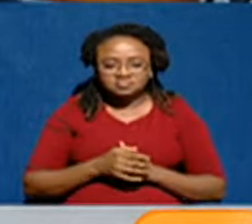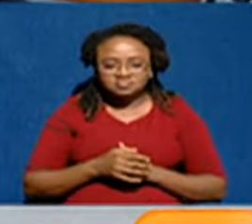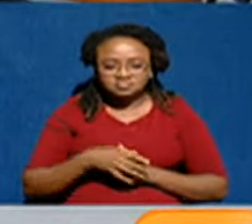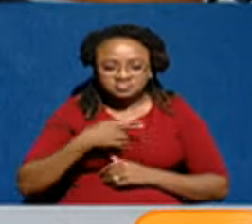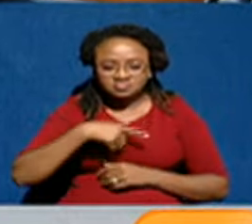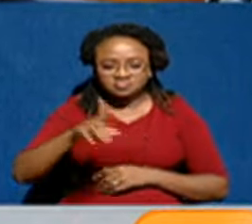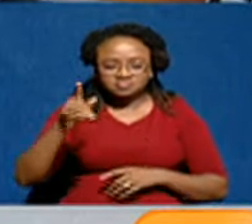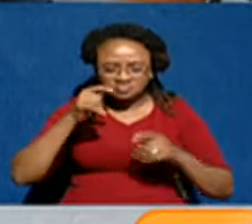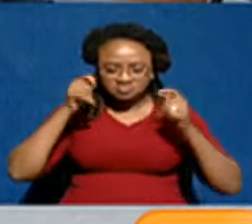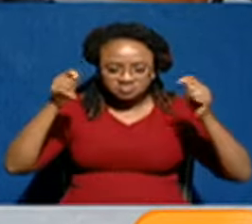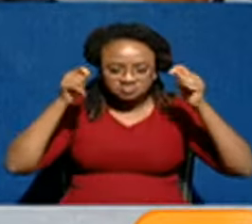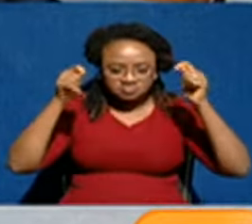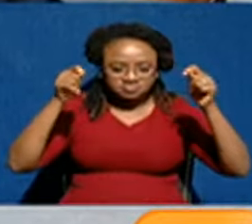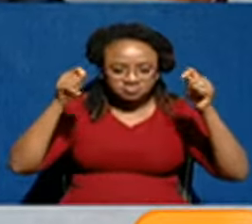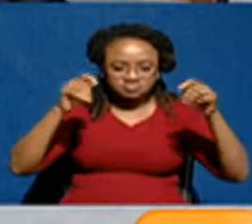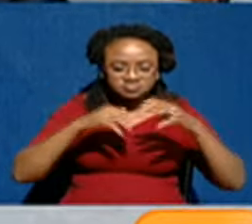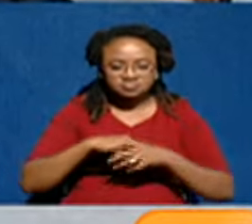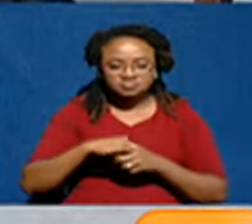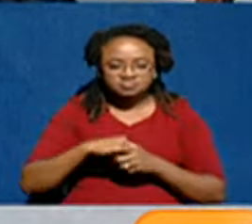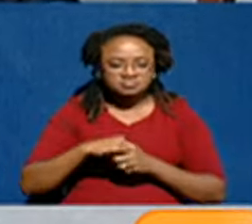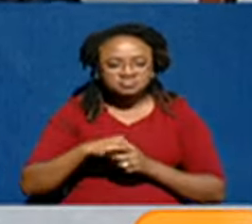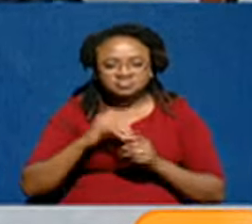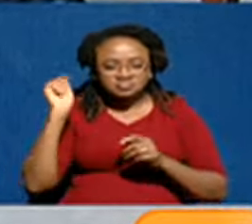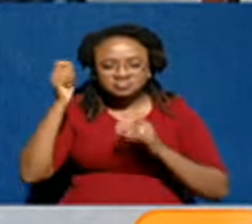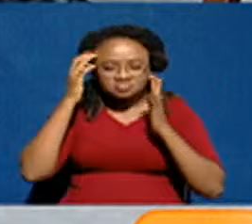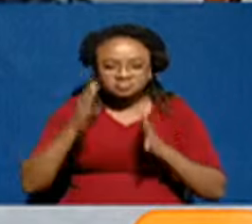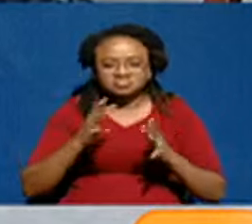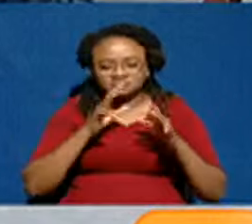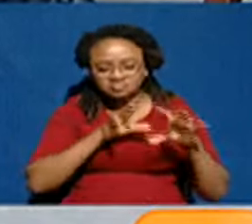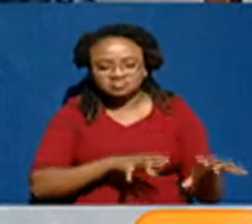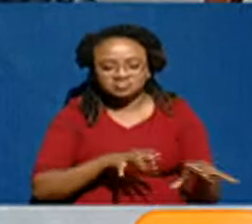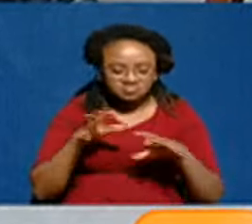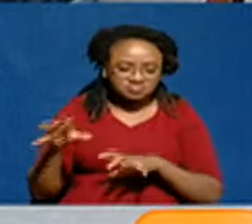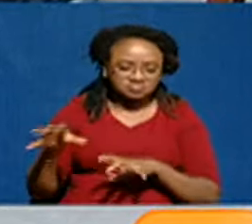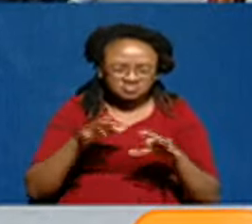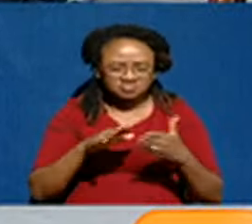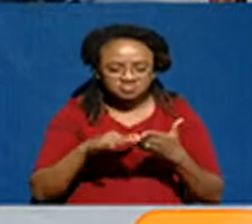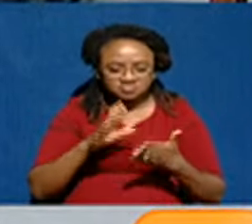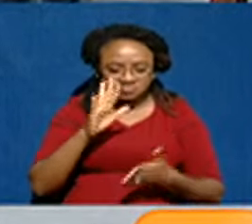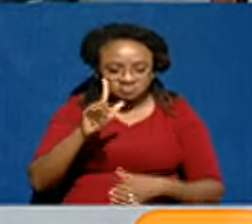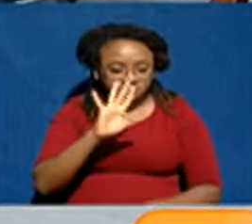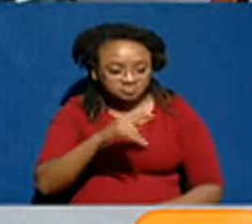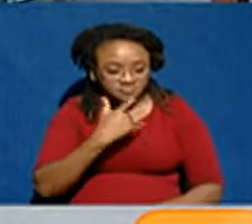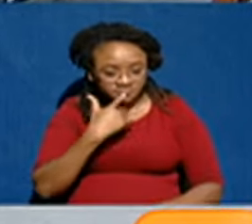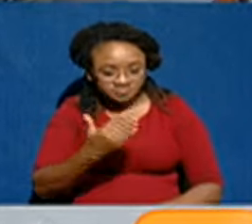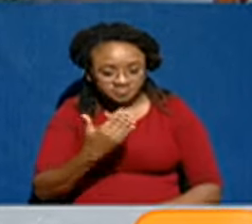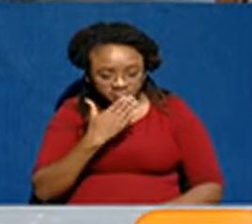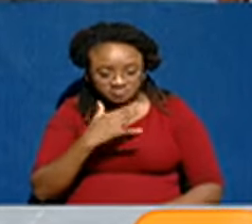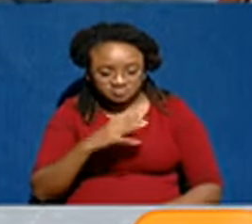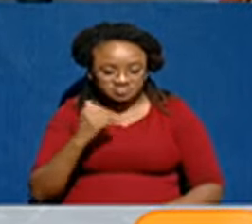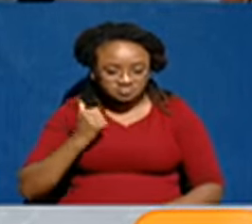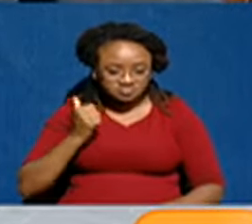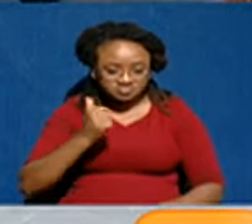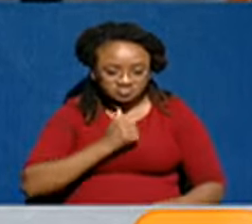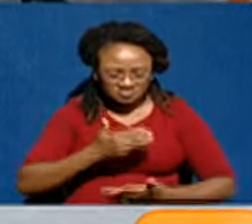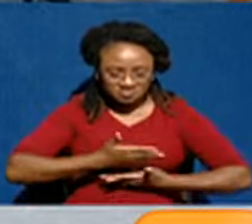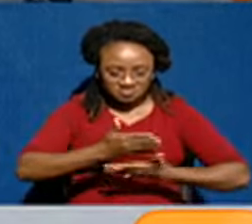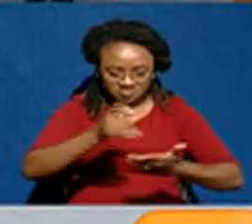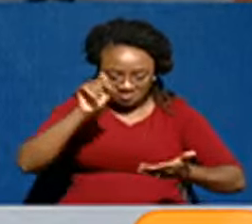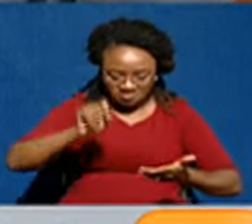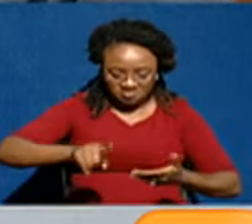more. What is the purpose? What is the point? First of all, Jeff, thank you for hosting us in this show. It's our first time to be here as a